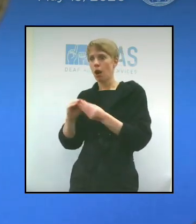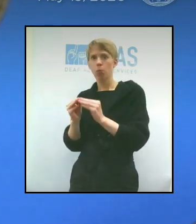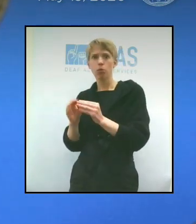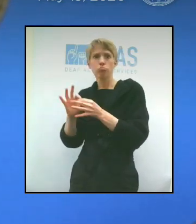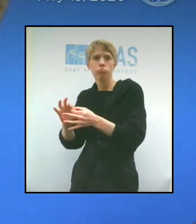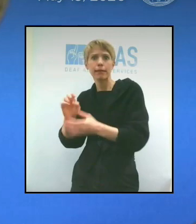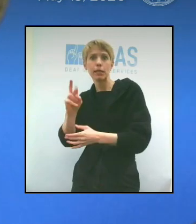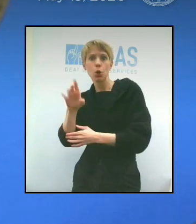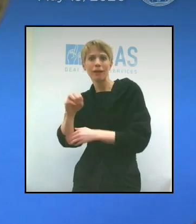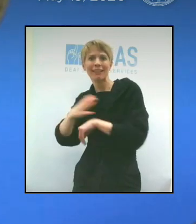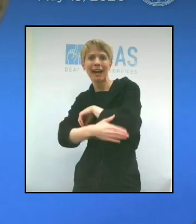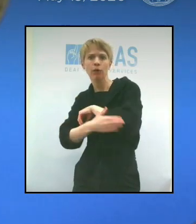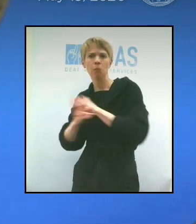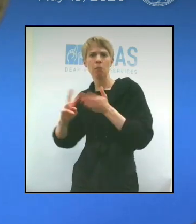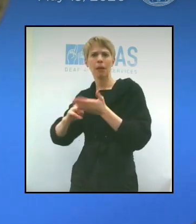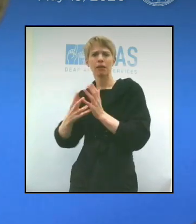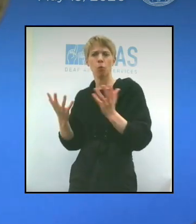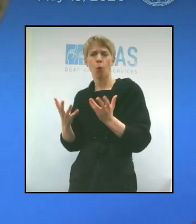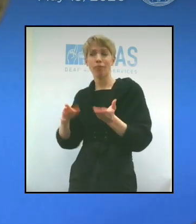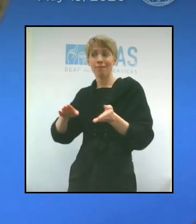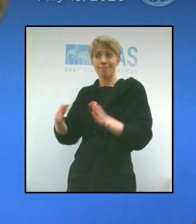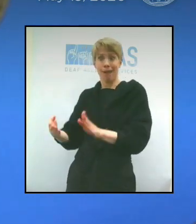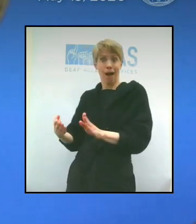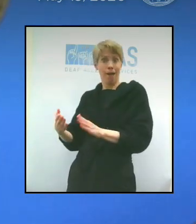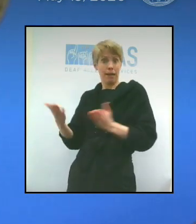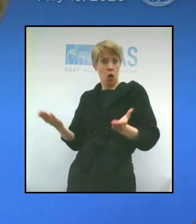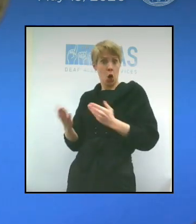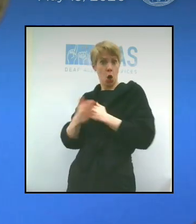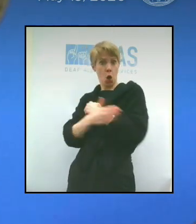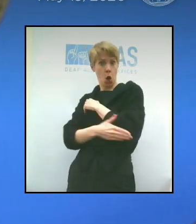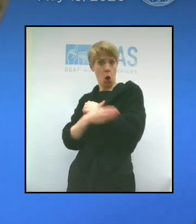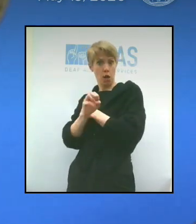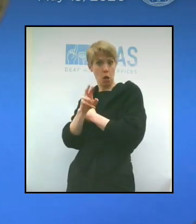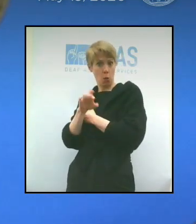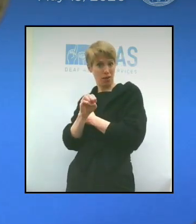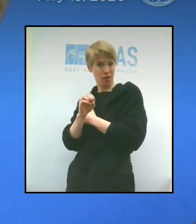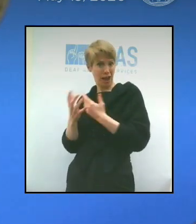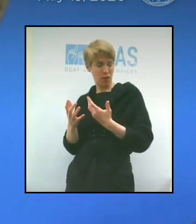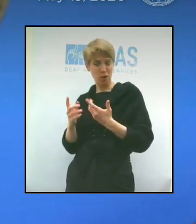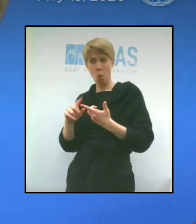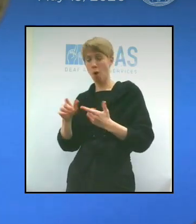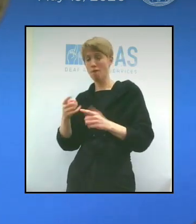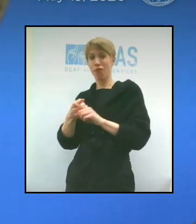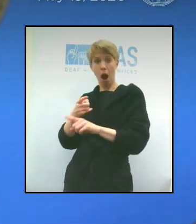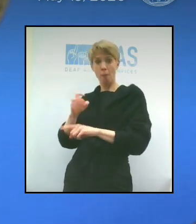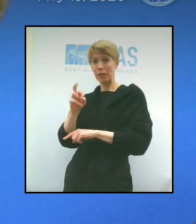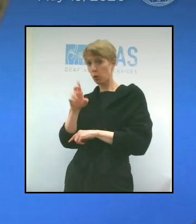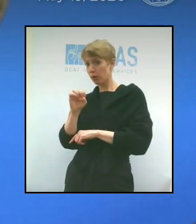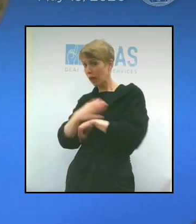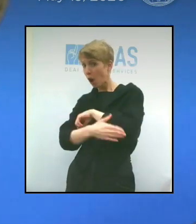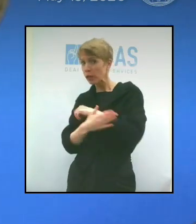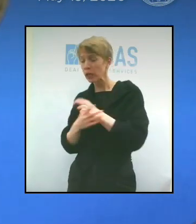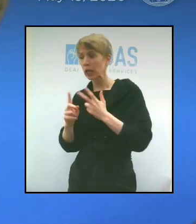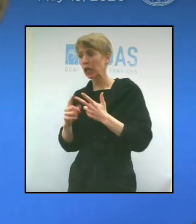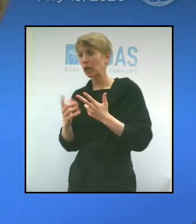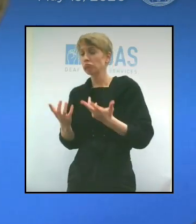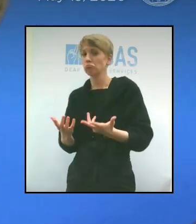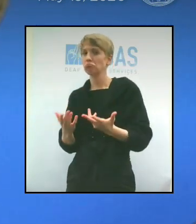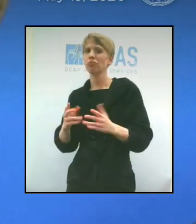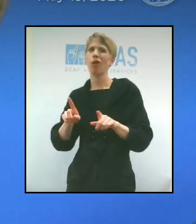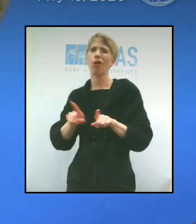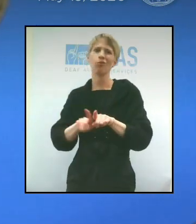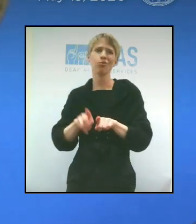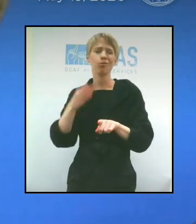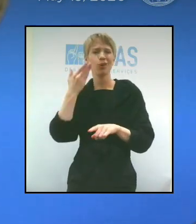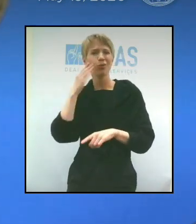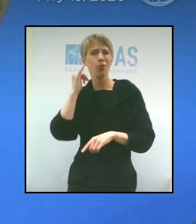for example, the data for the 11th we ended up getting late last night So we got it on the 12th. I don't know if they go back afterwards and they